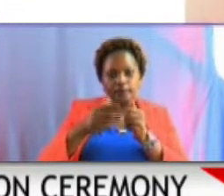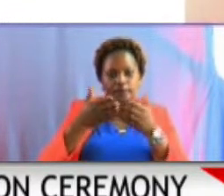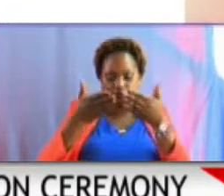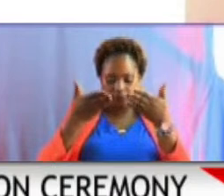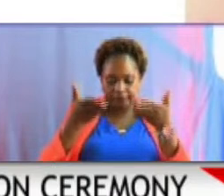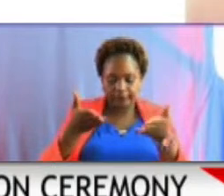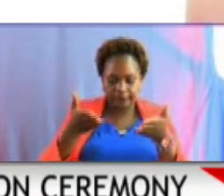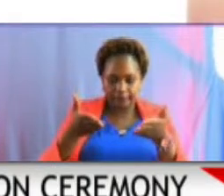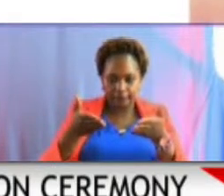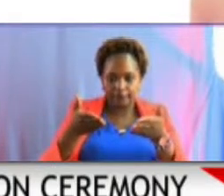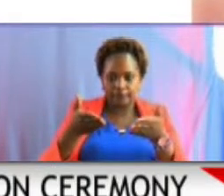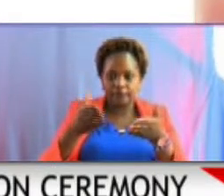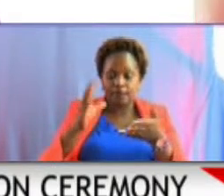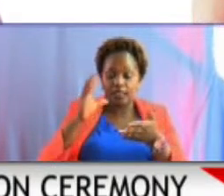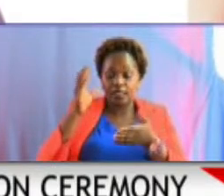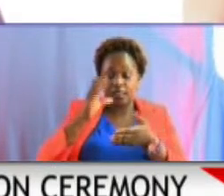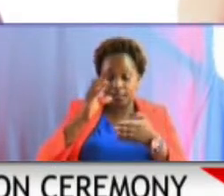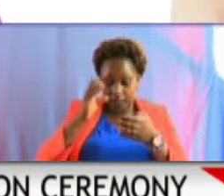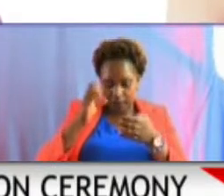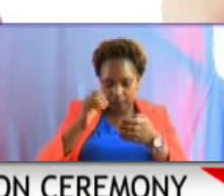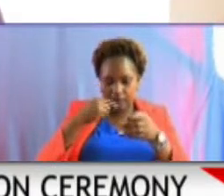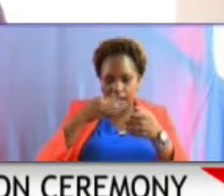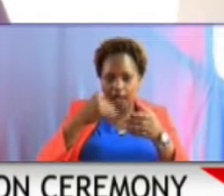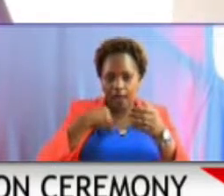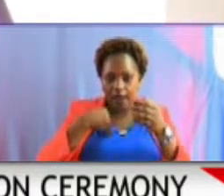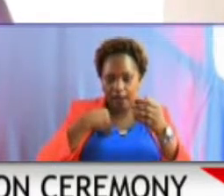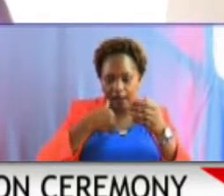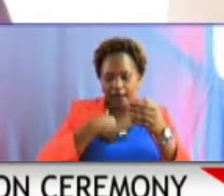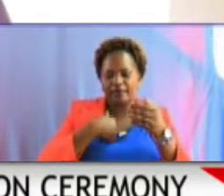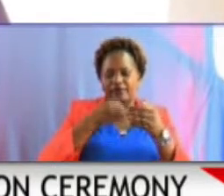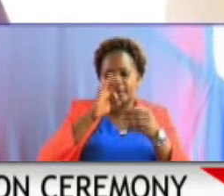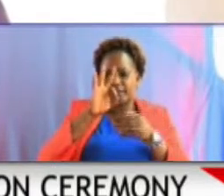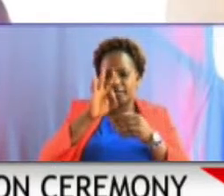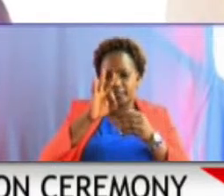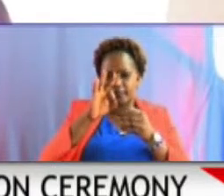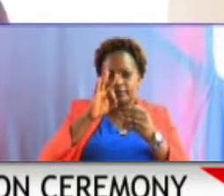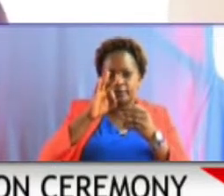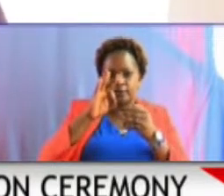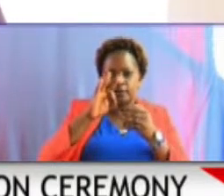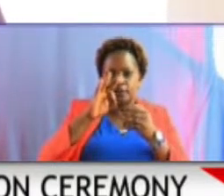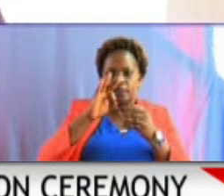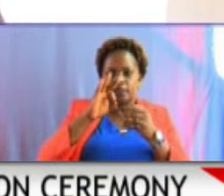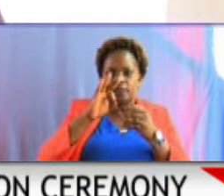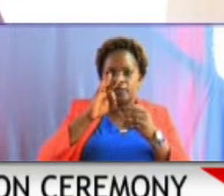here, Mr. Chancellor, we have 3 doctoral